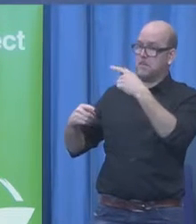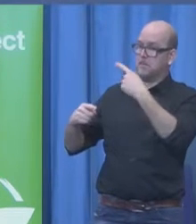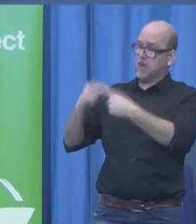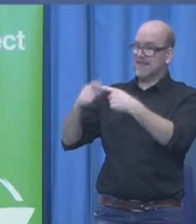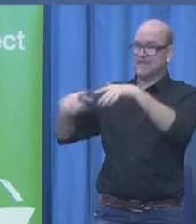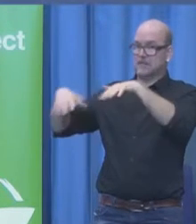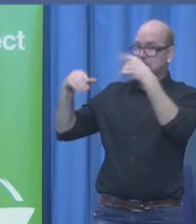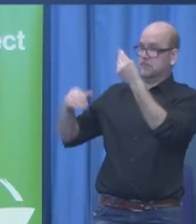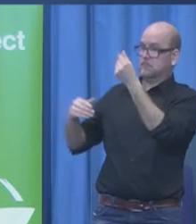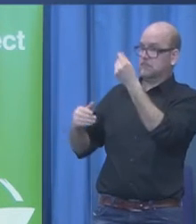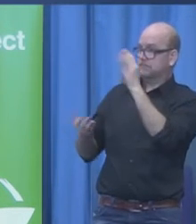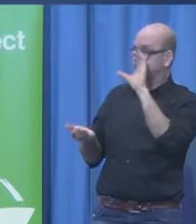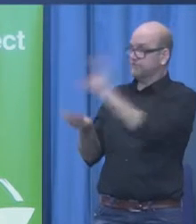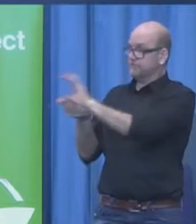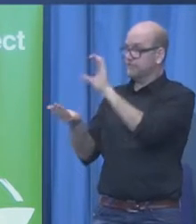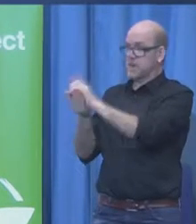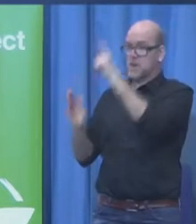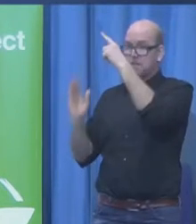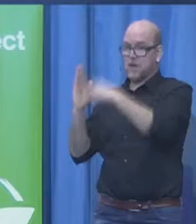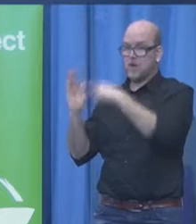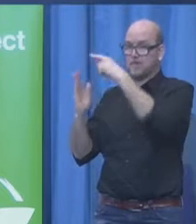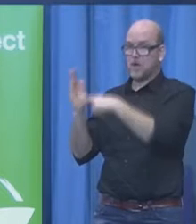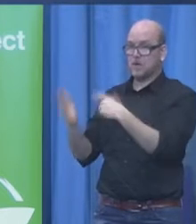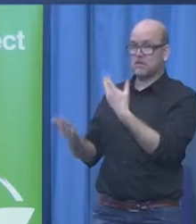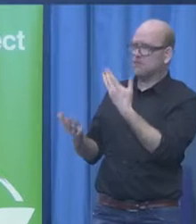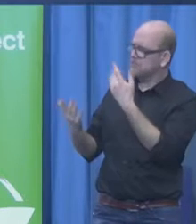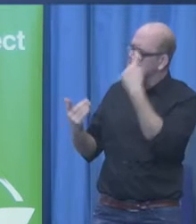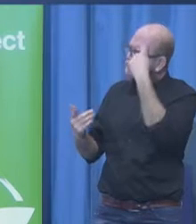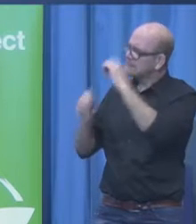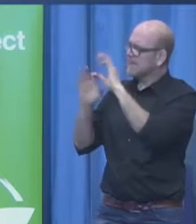refer precisely to three of them?